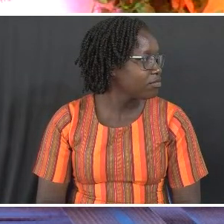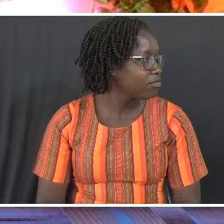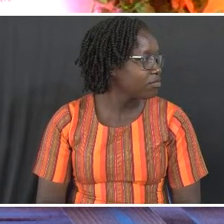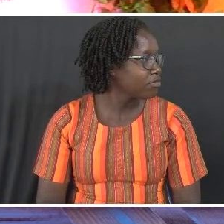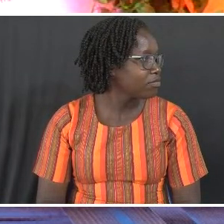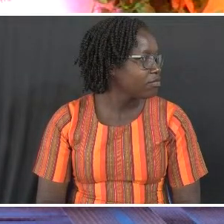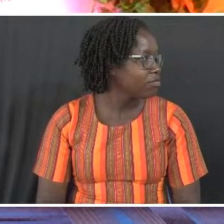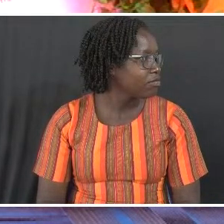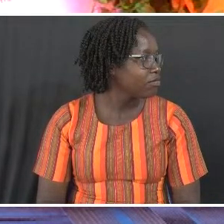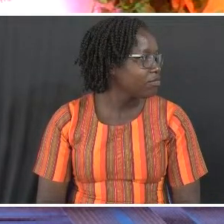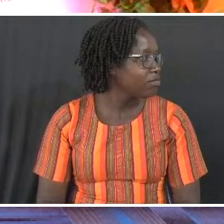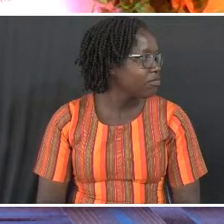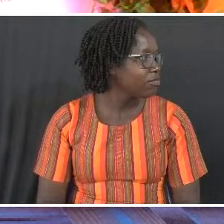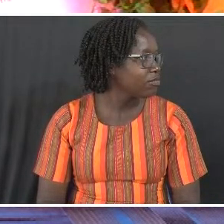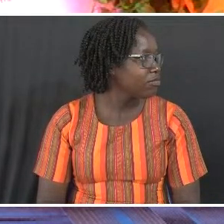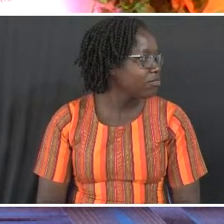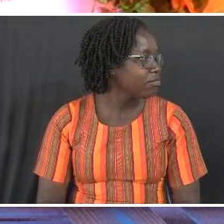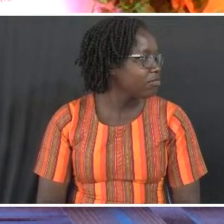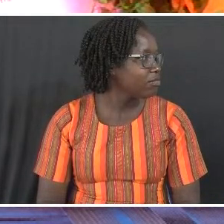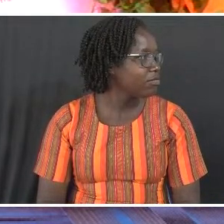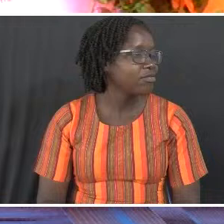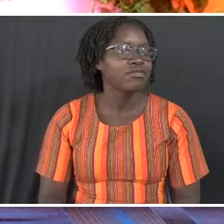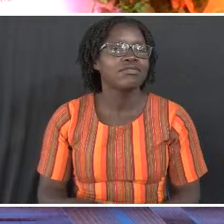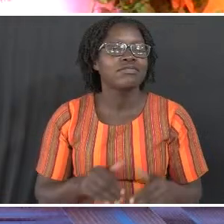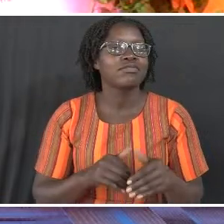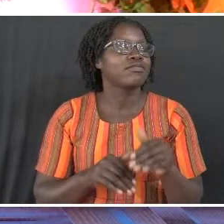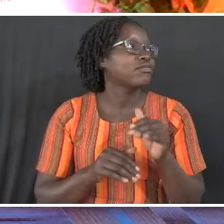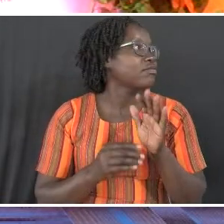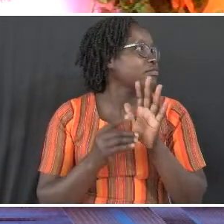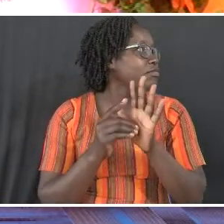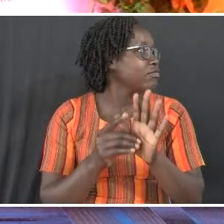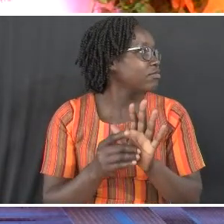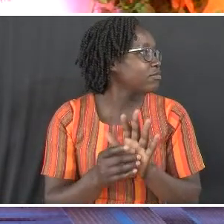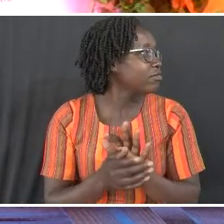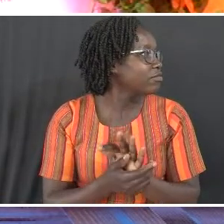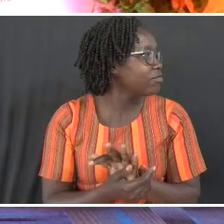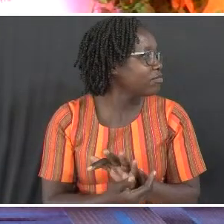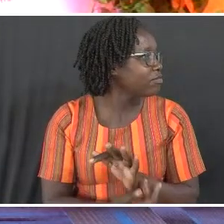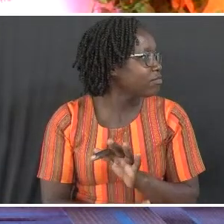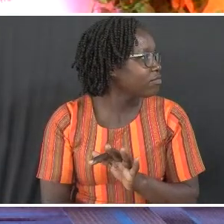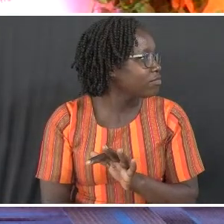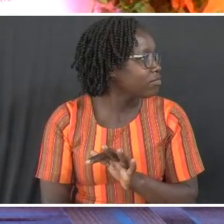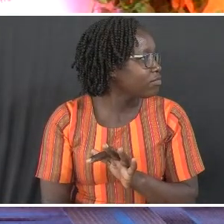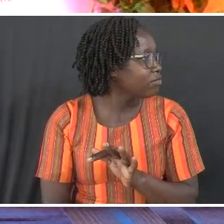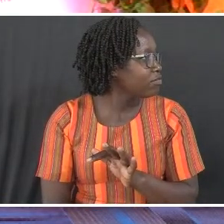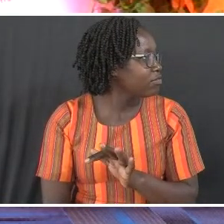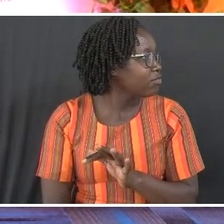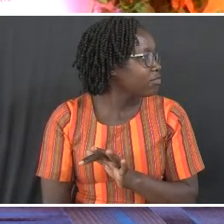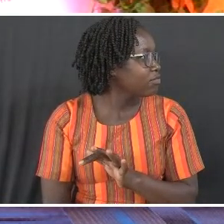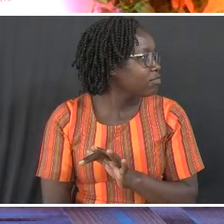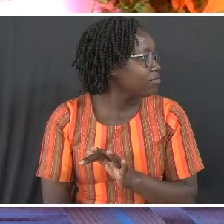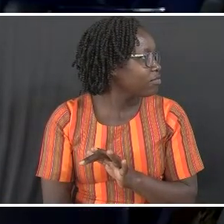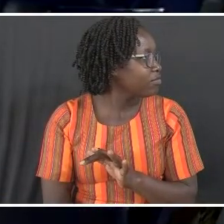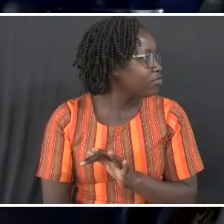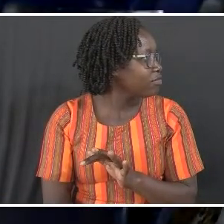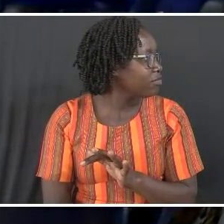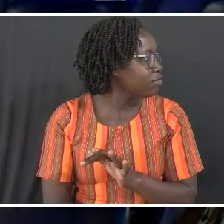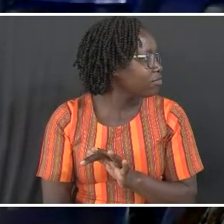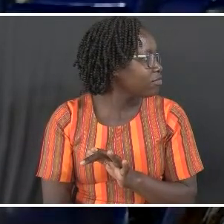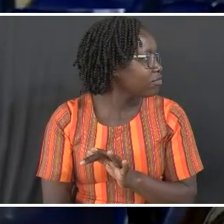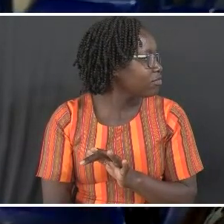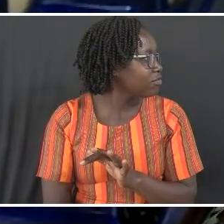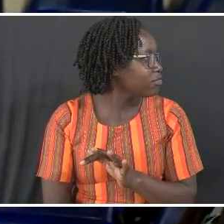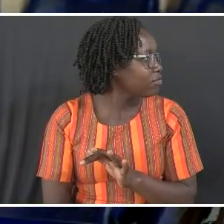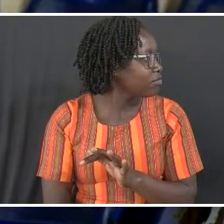A follow-up on the demonstration how to brush. I didn't see you get inside. Do we need to brush inside the teeth,